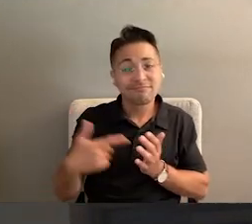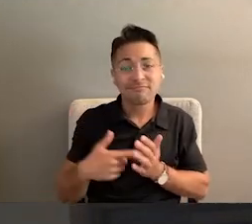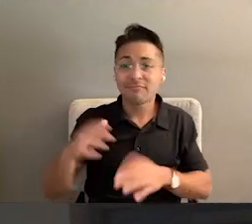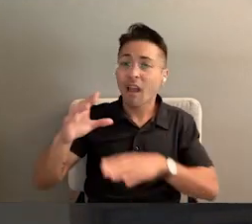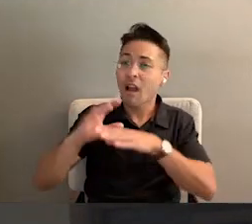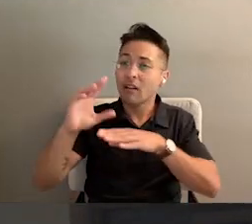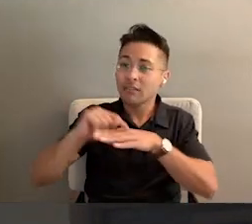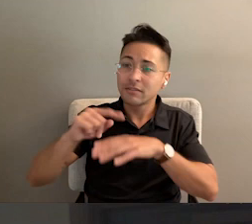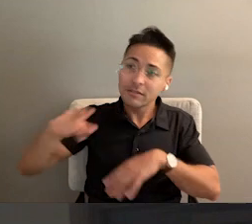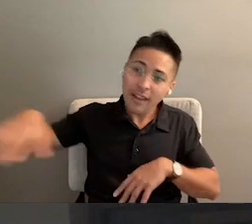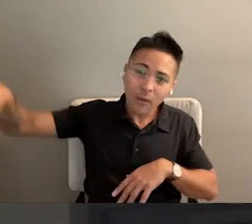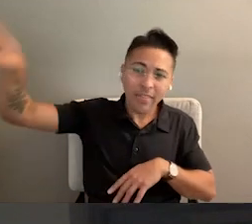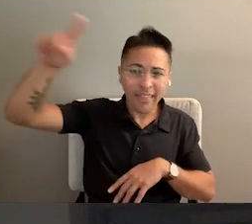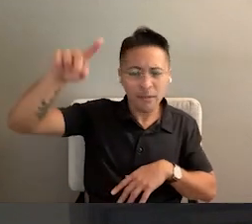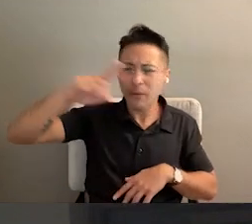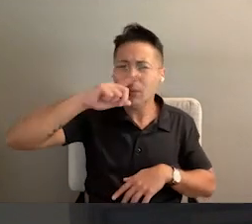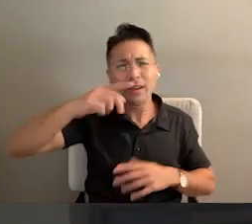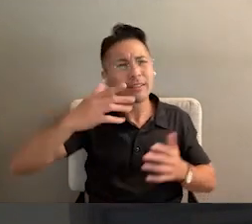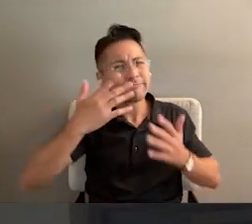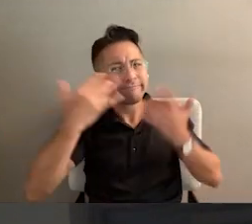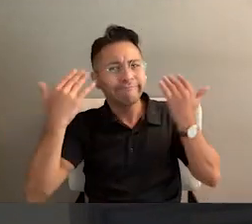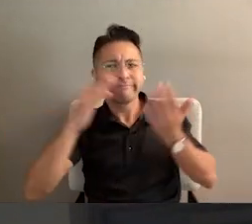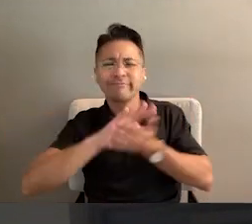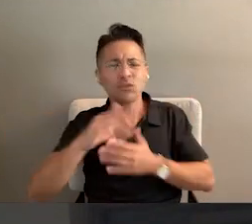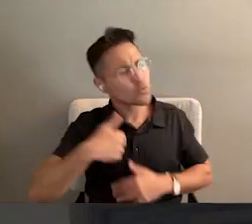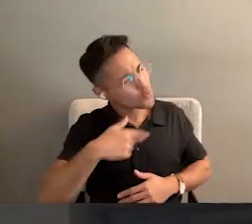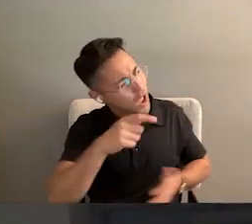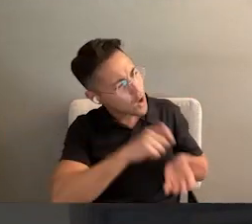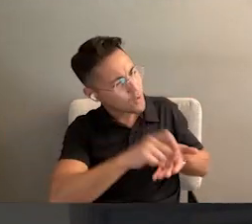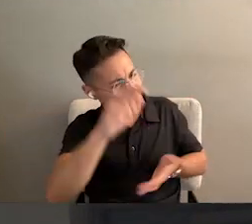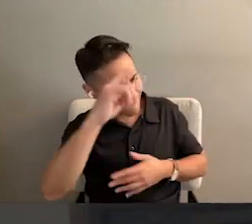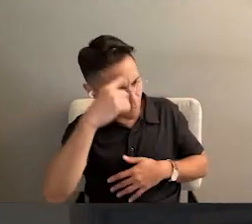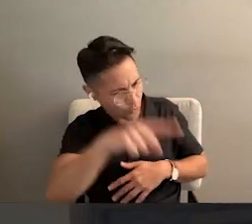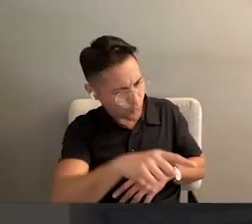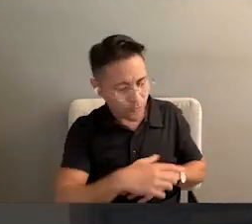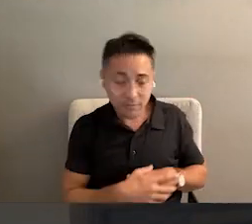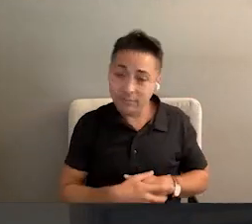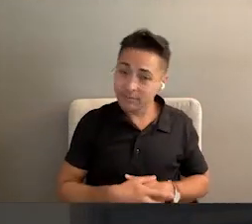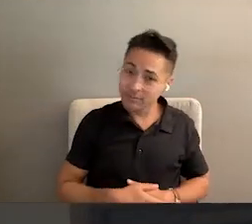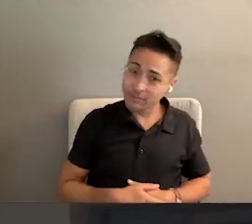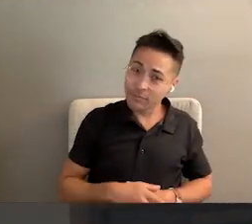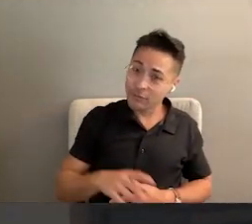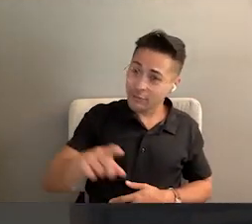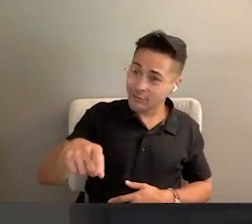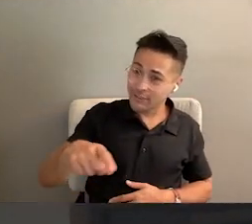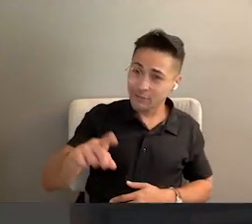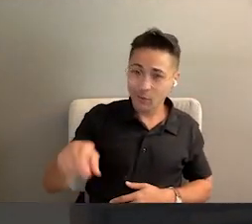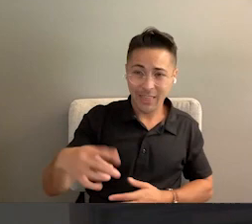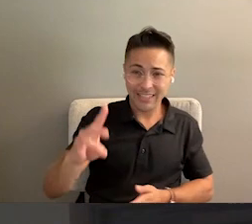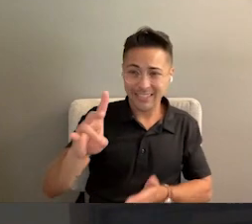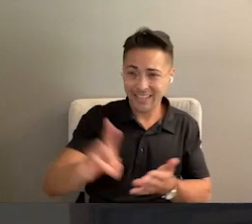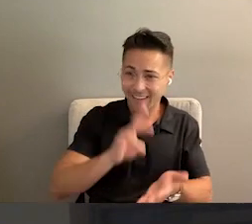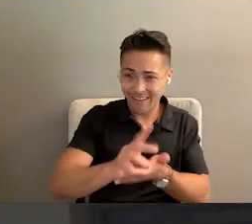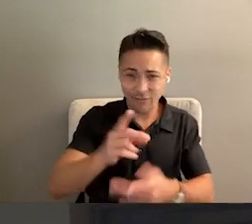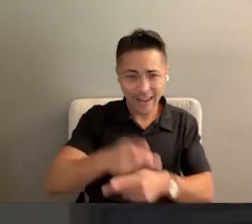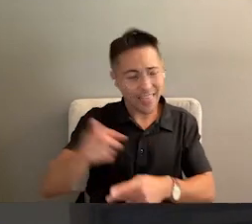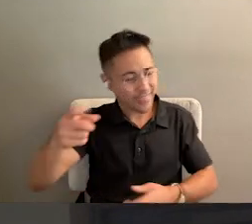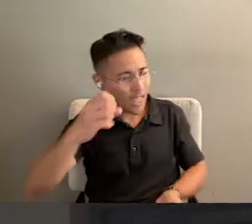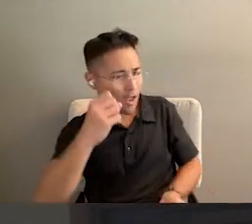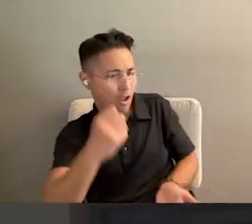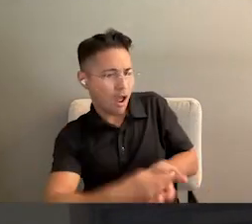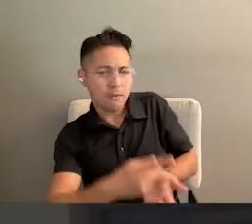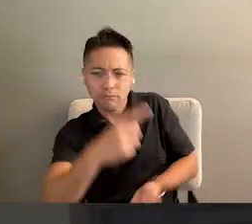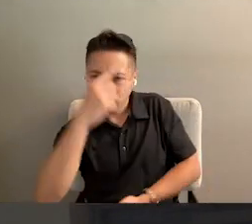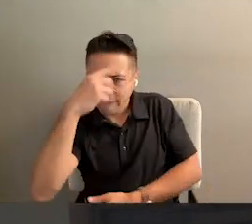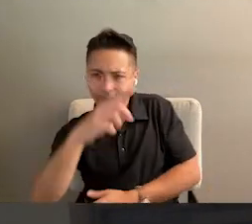okay? Listen, every now and then there's a consultant out there who's gonna be really nice, and I'll just write that for you.